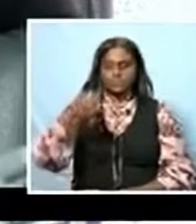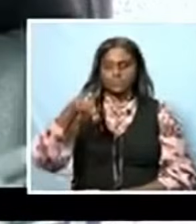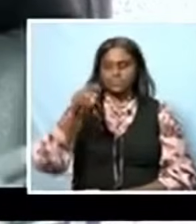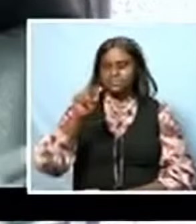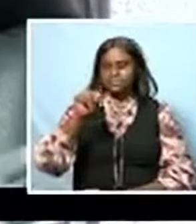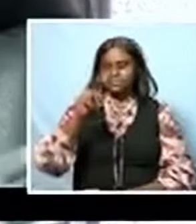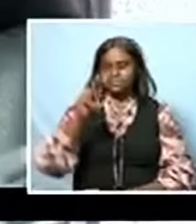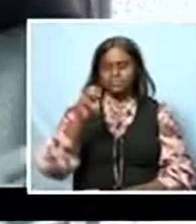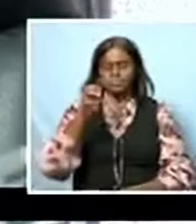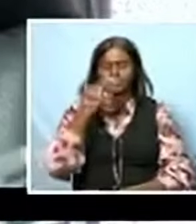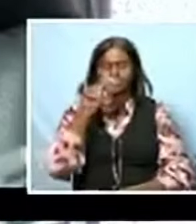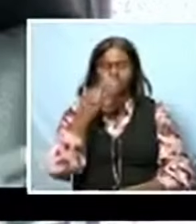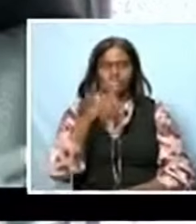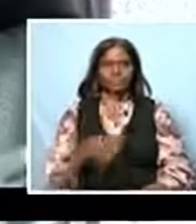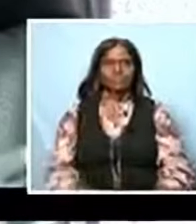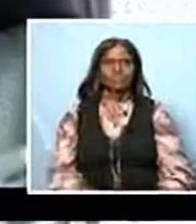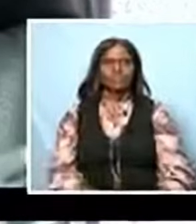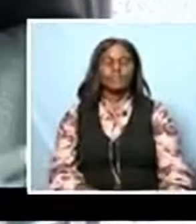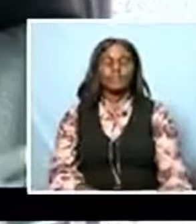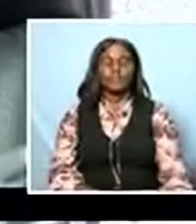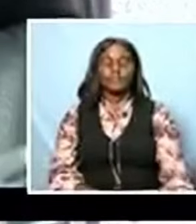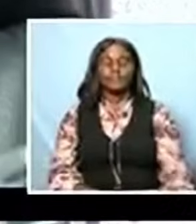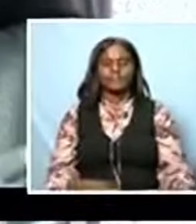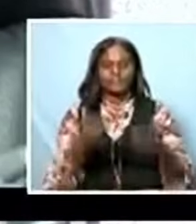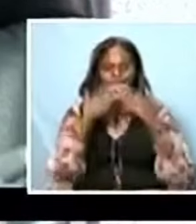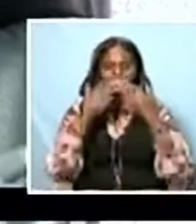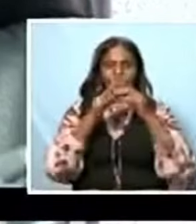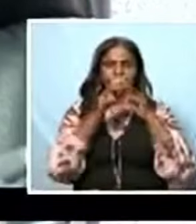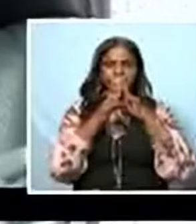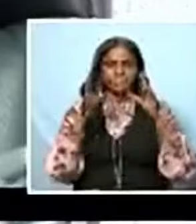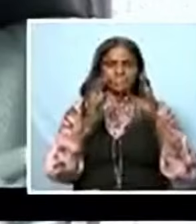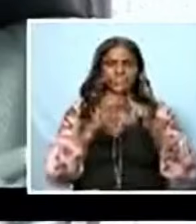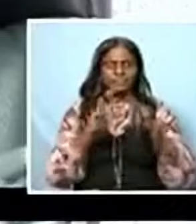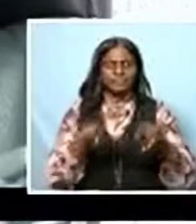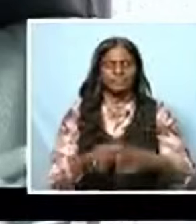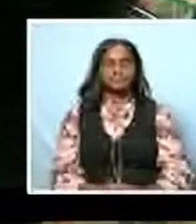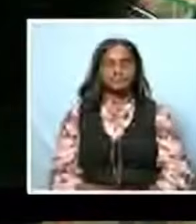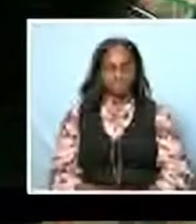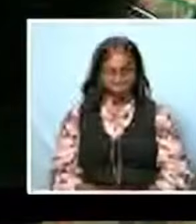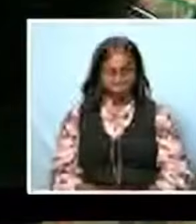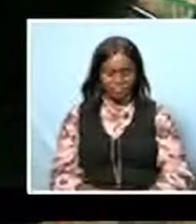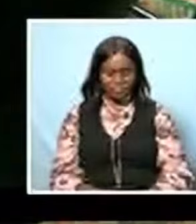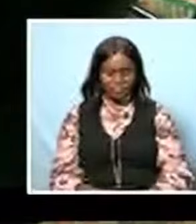Thank you. Thank you so much, Chair.